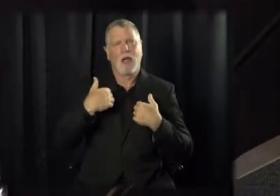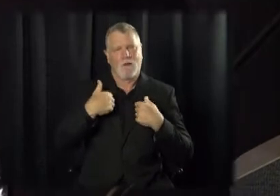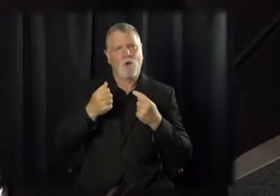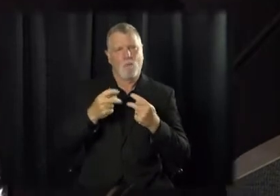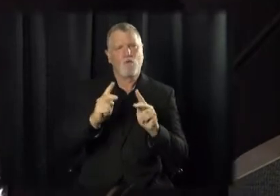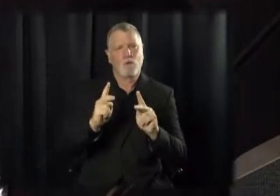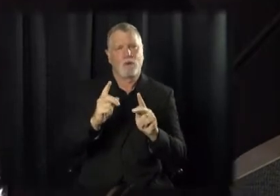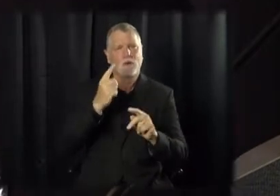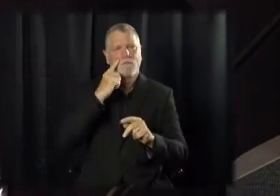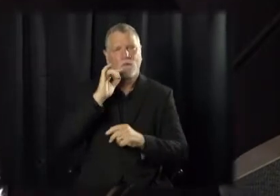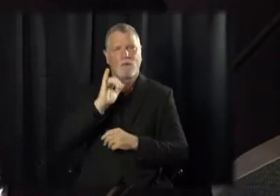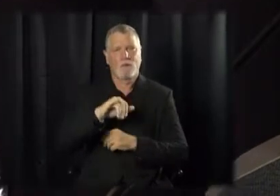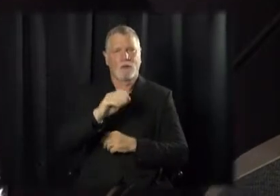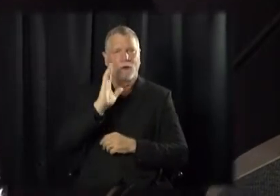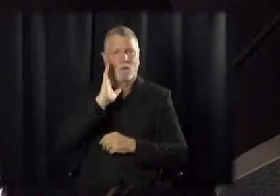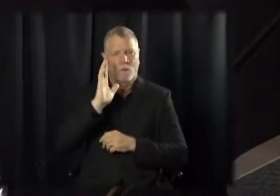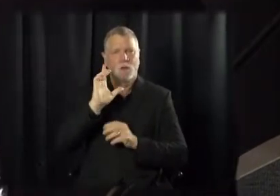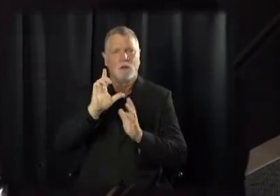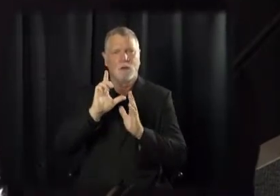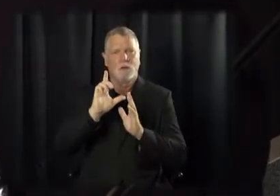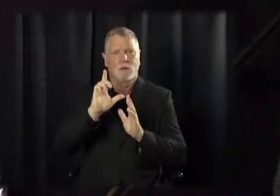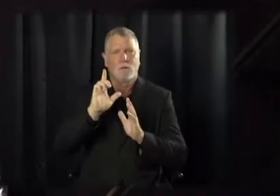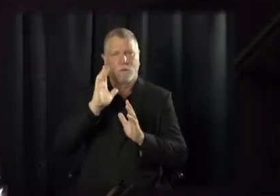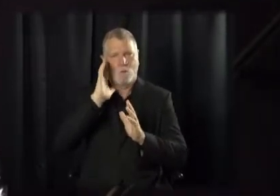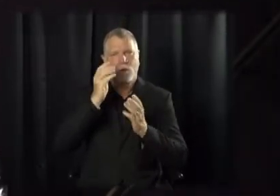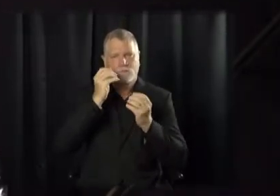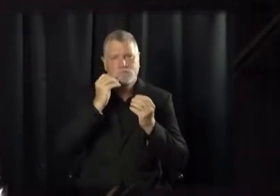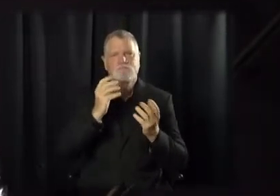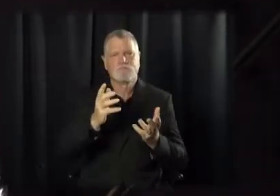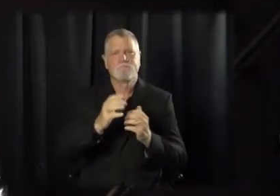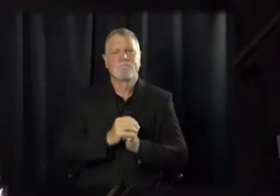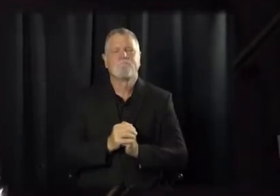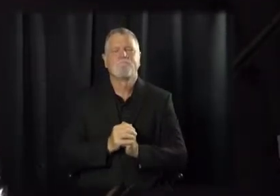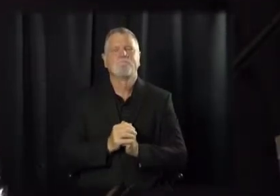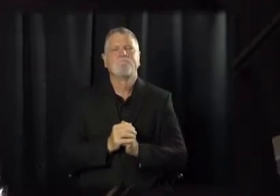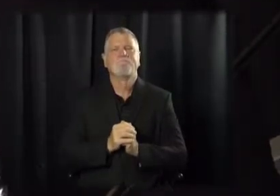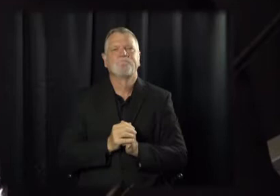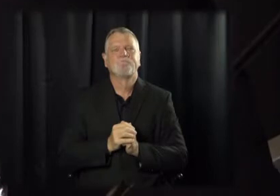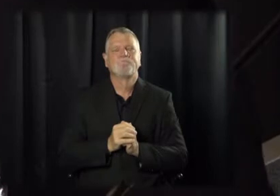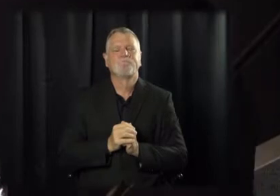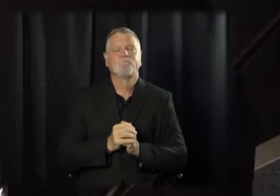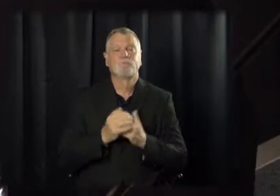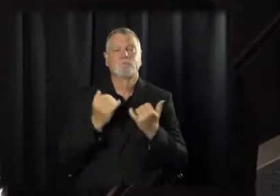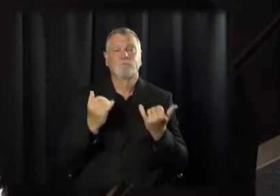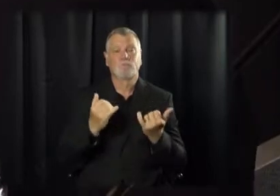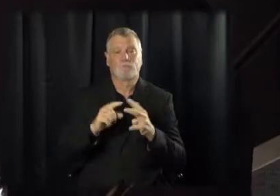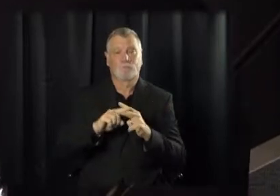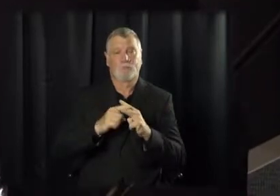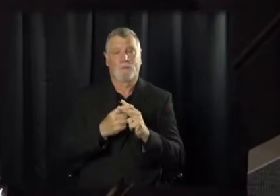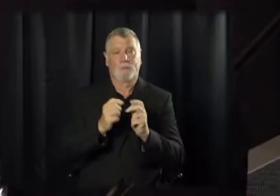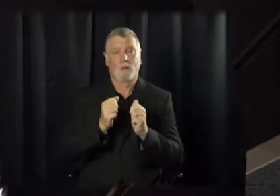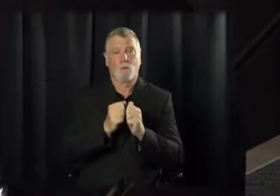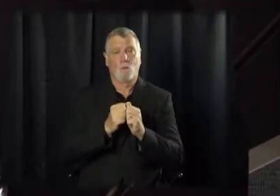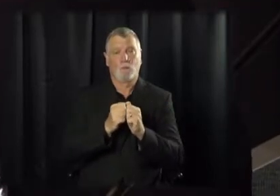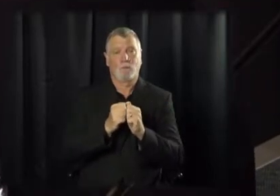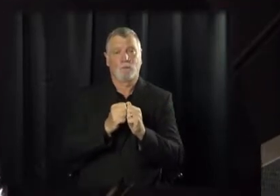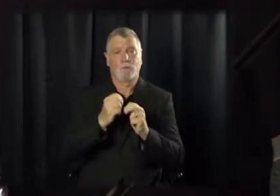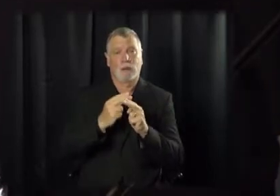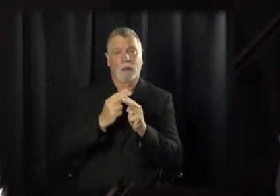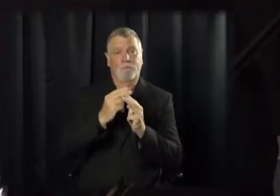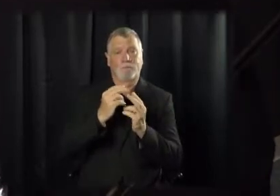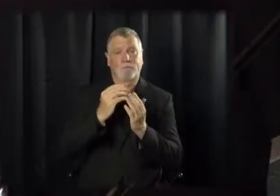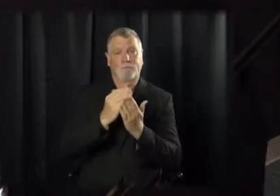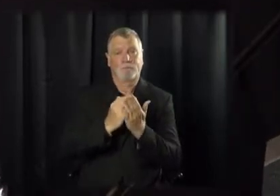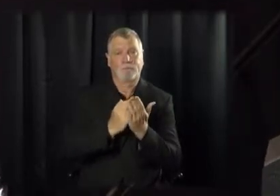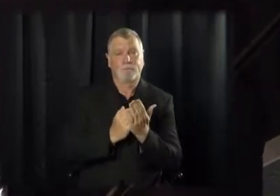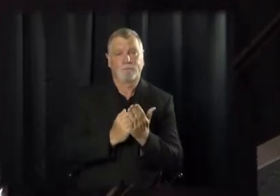opportunities to do that, which I will signal. So let me begin with a roll call to see which